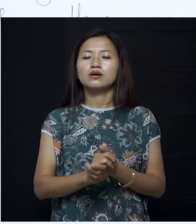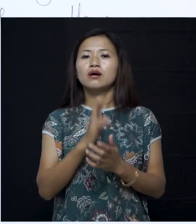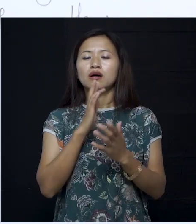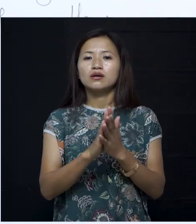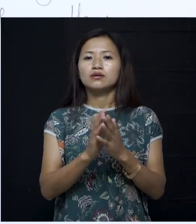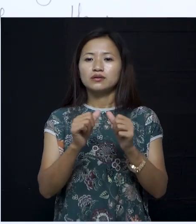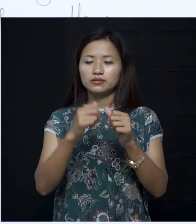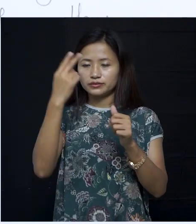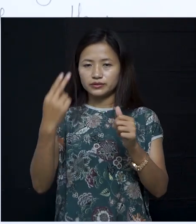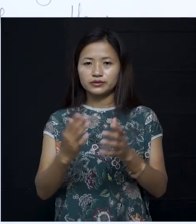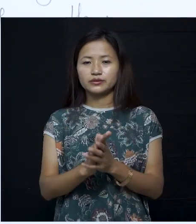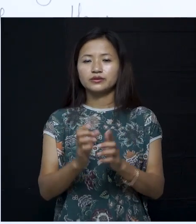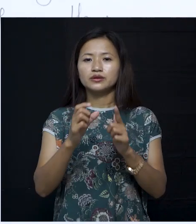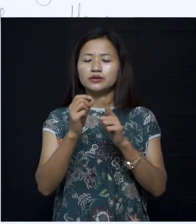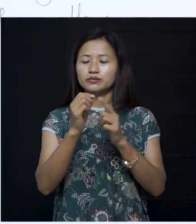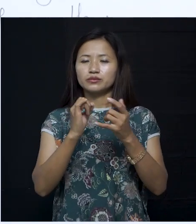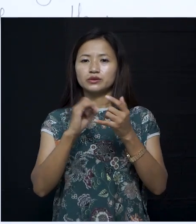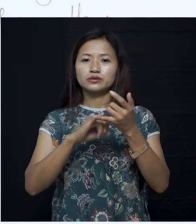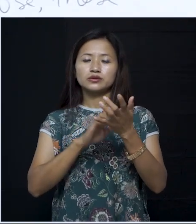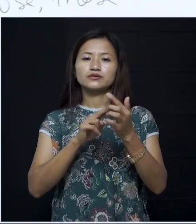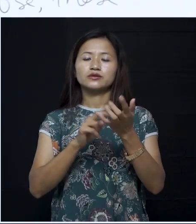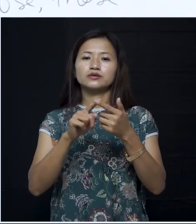are articles, possessive determiner,